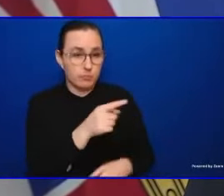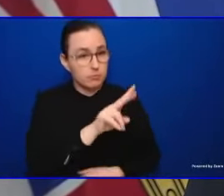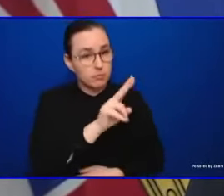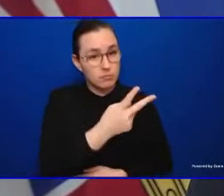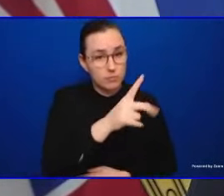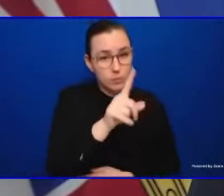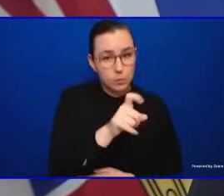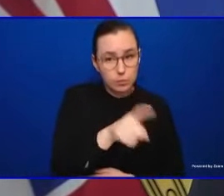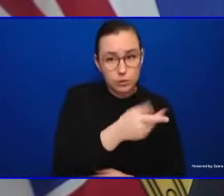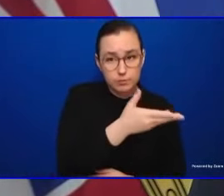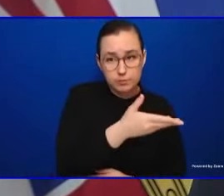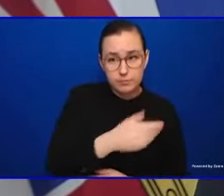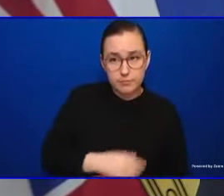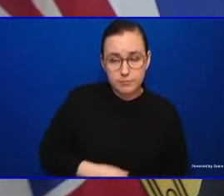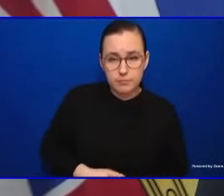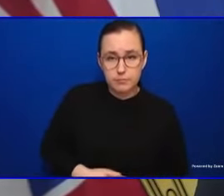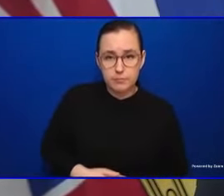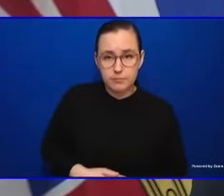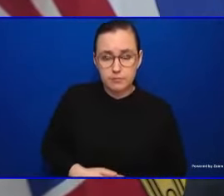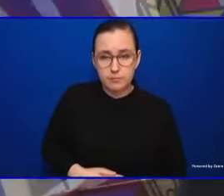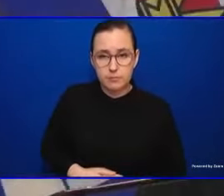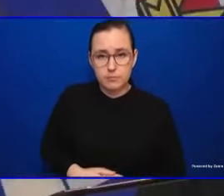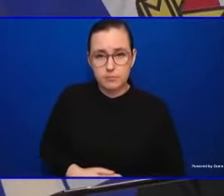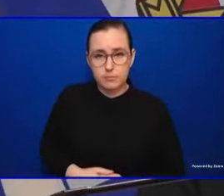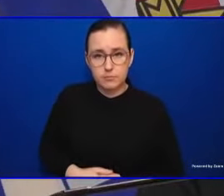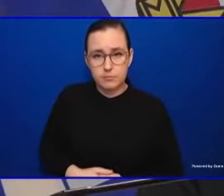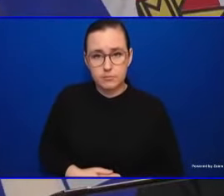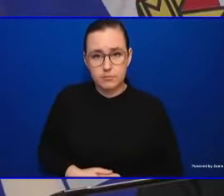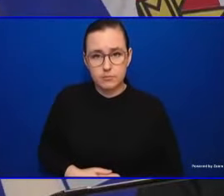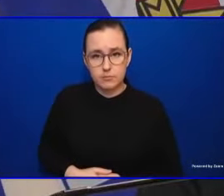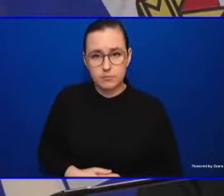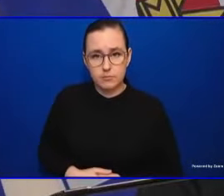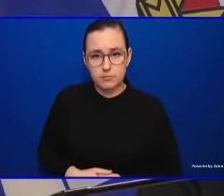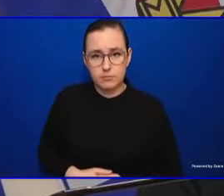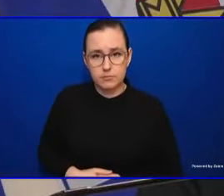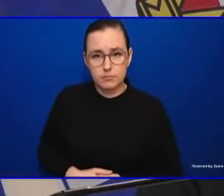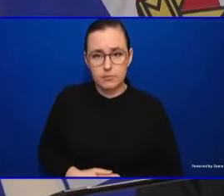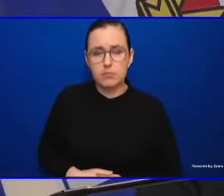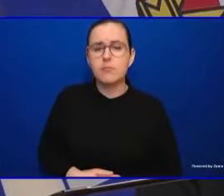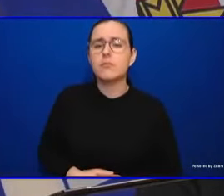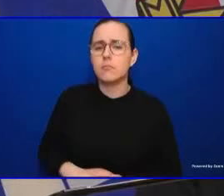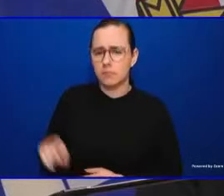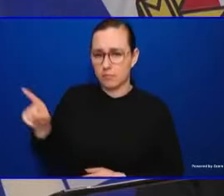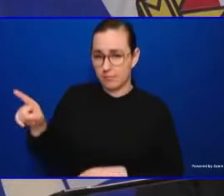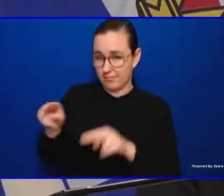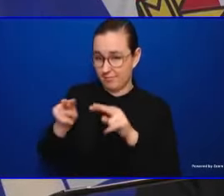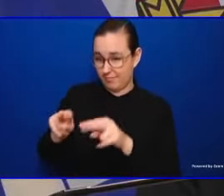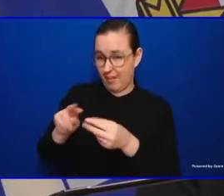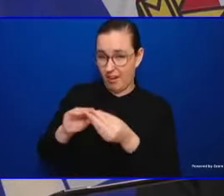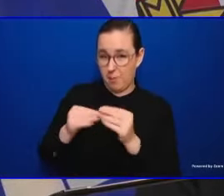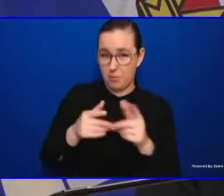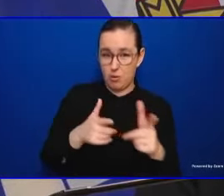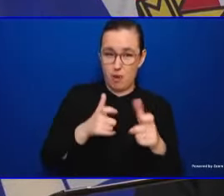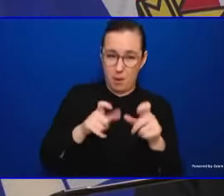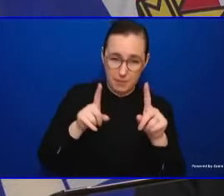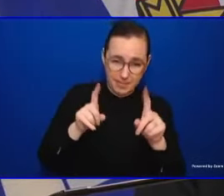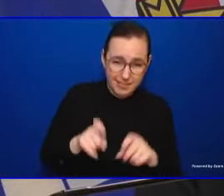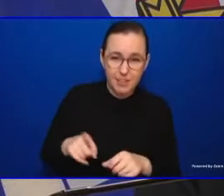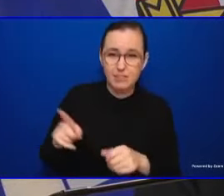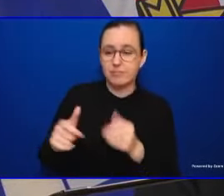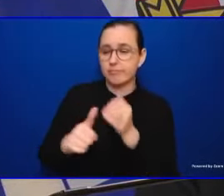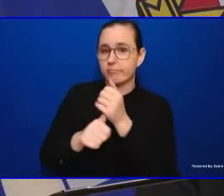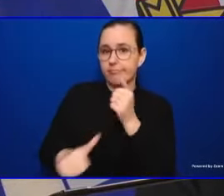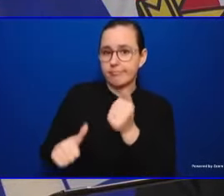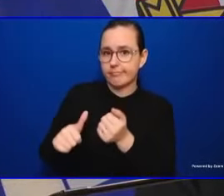Dr. Henry, and wastewater monitoring in your response, will you share publicly the data that